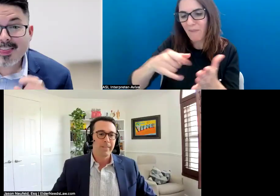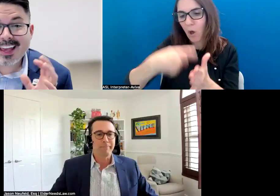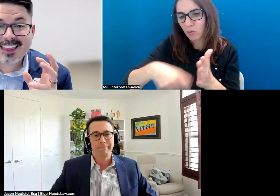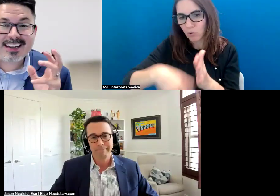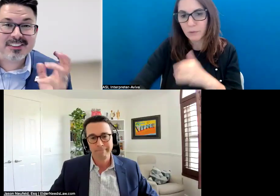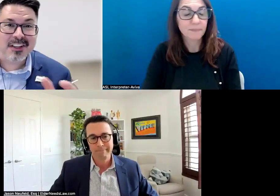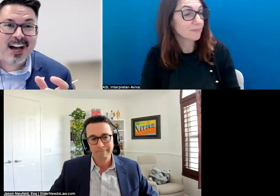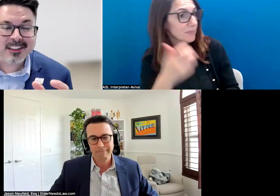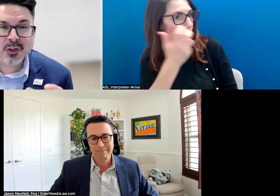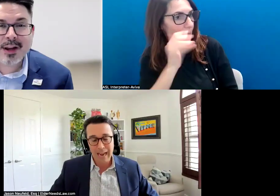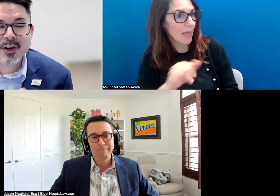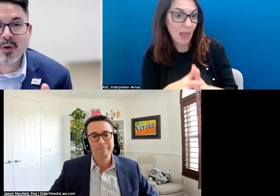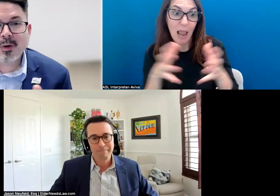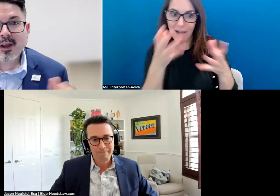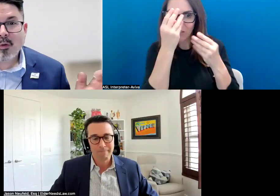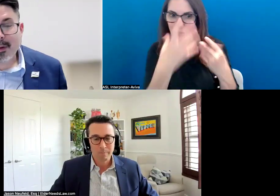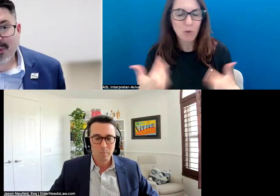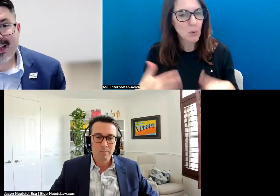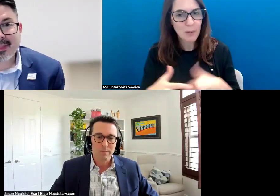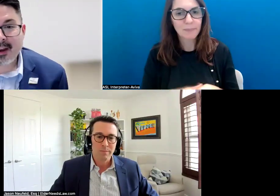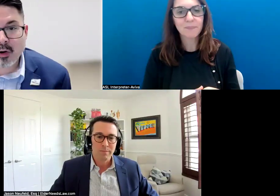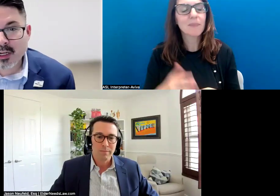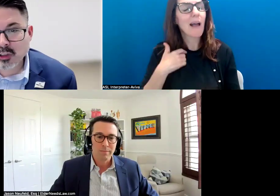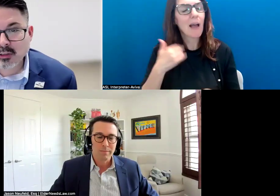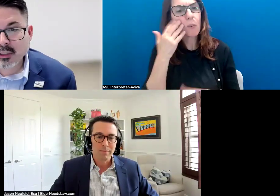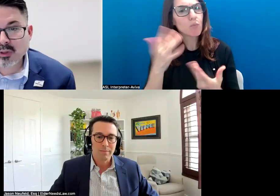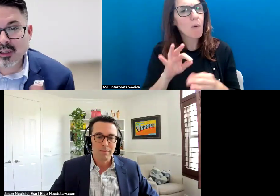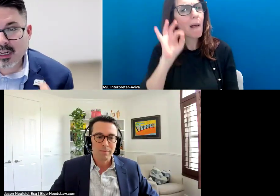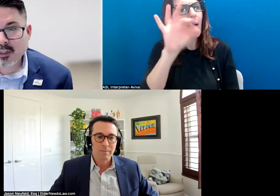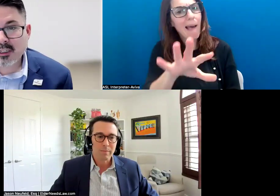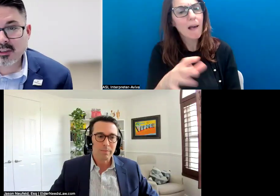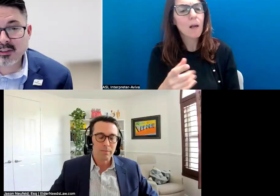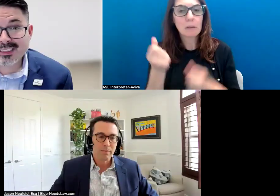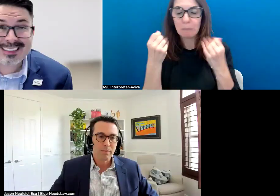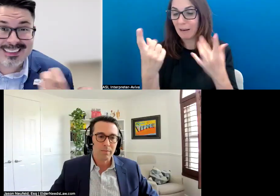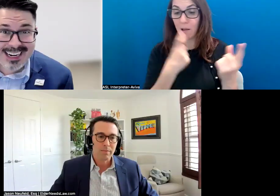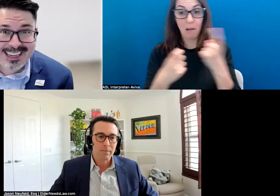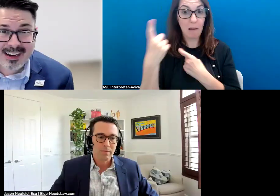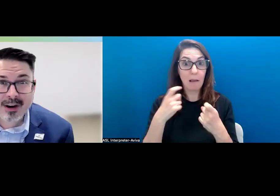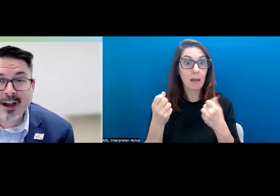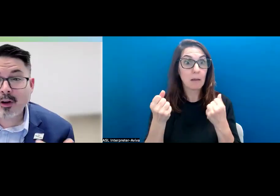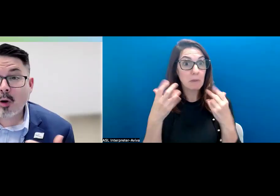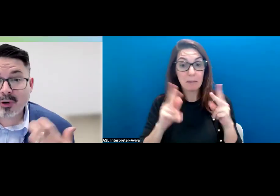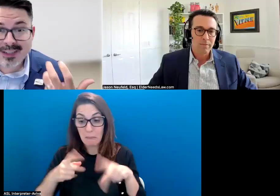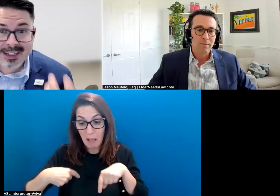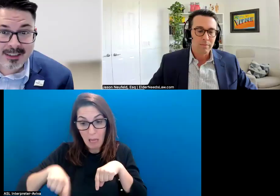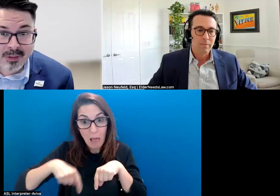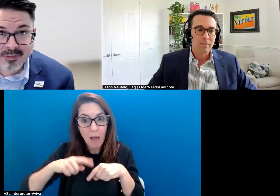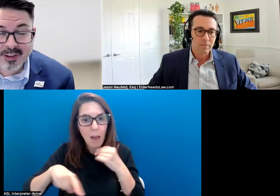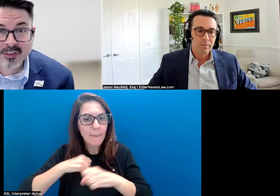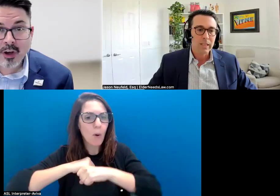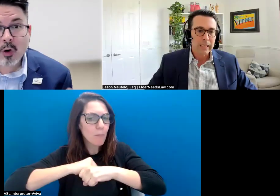Wow, that is a lot. So I know when we put out that question, there was a lot of questions and anxiety around